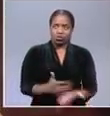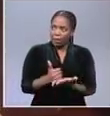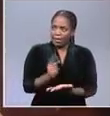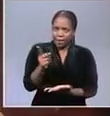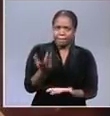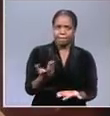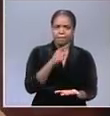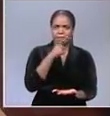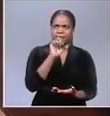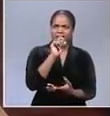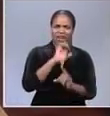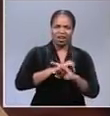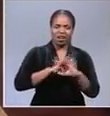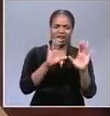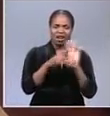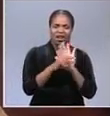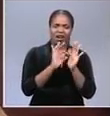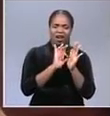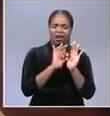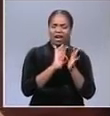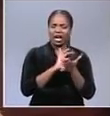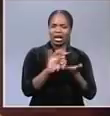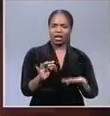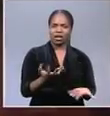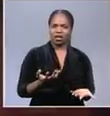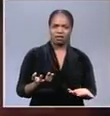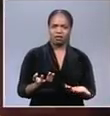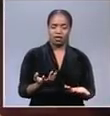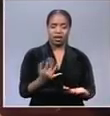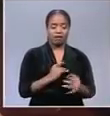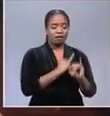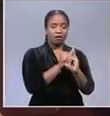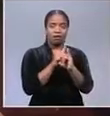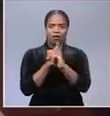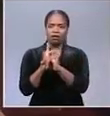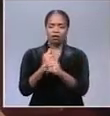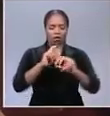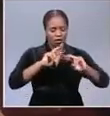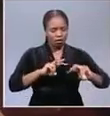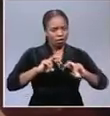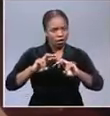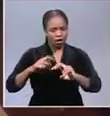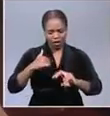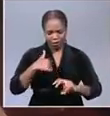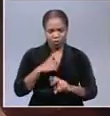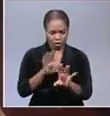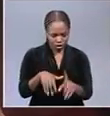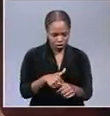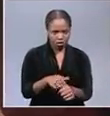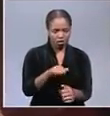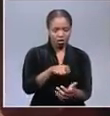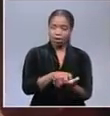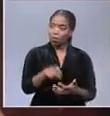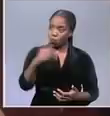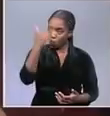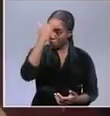to clear his name. And I mean, if all these institutions have been dealing with the matter, it's just a matter of writing what he